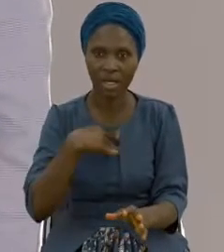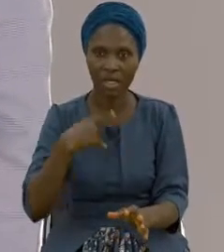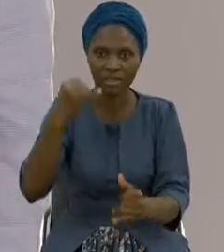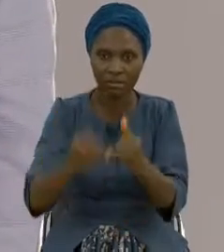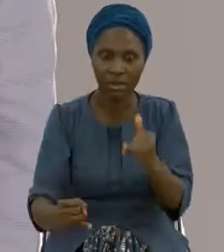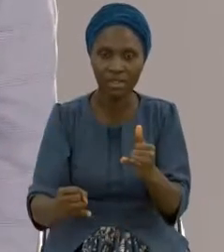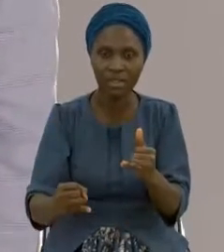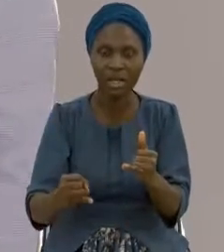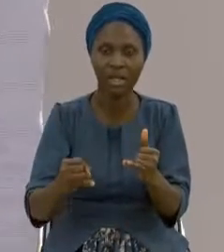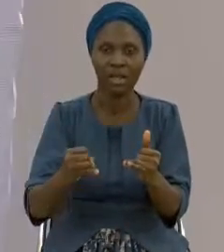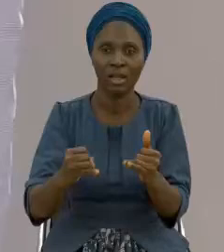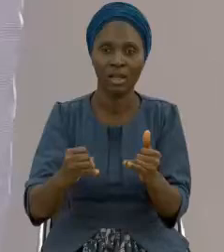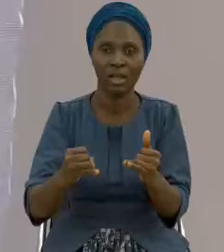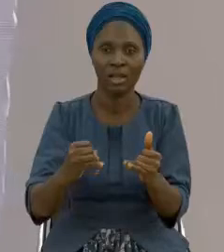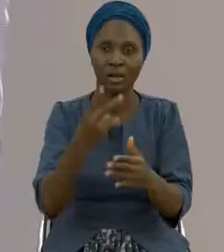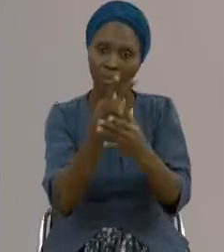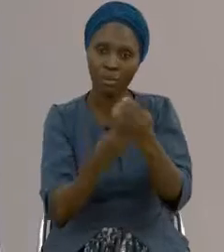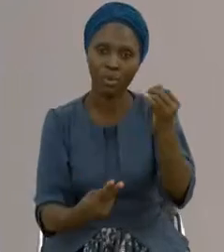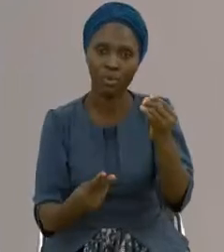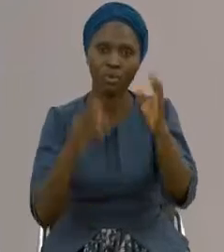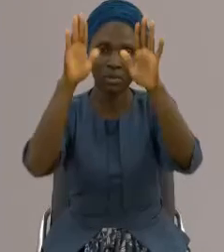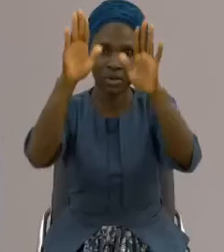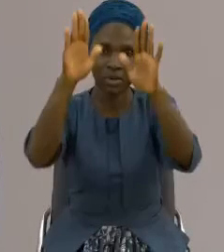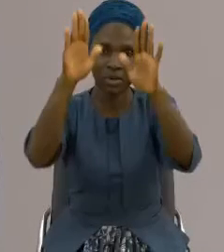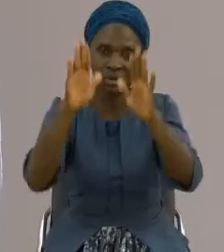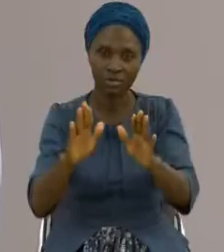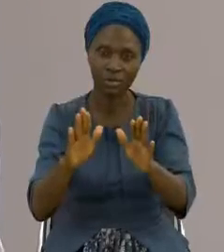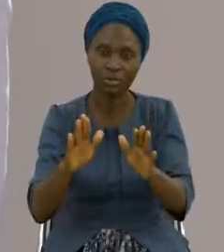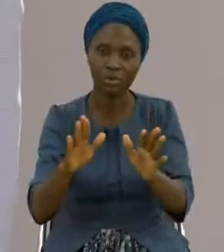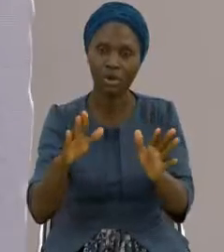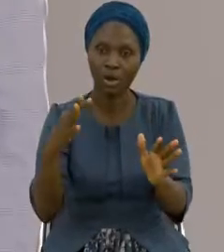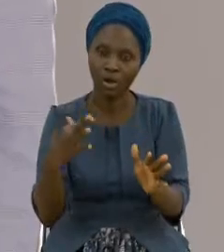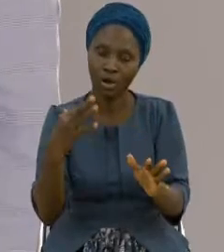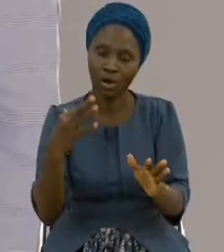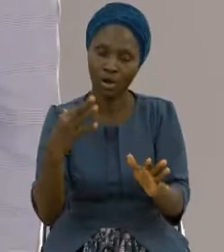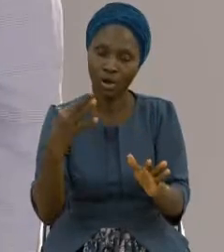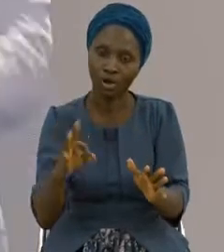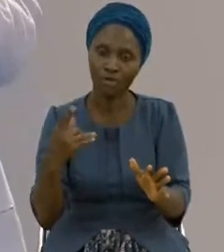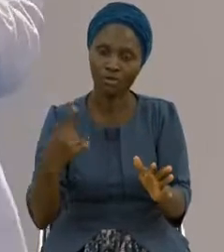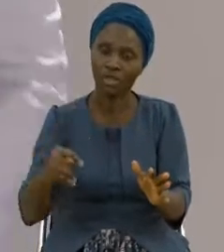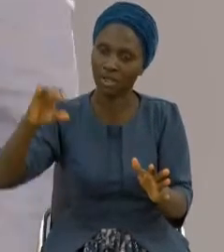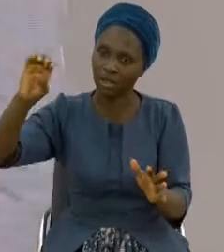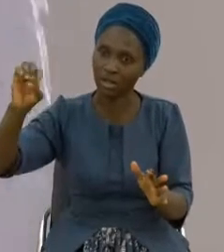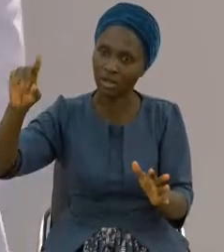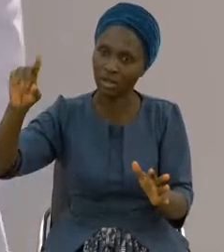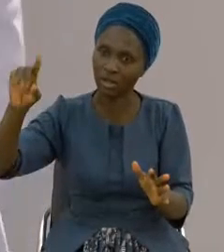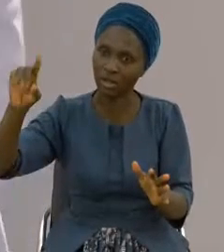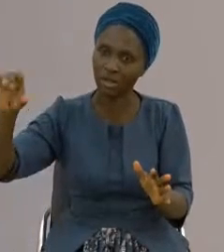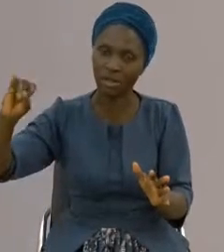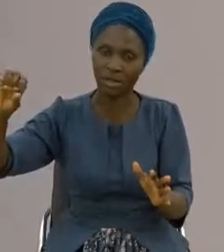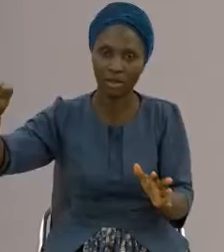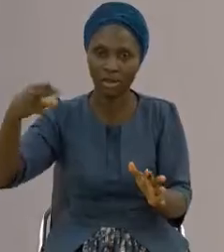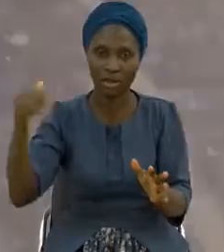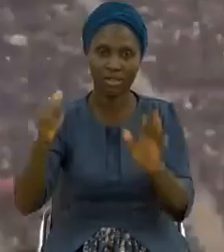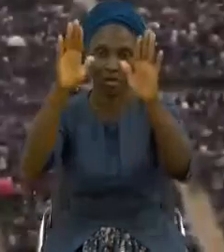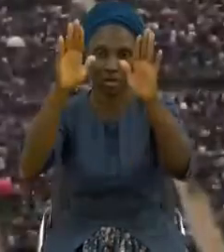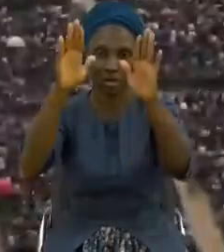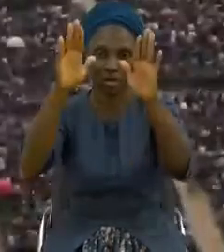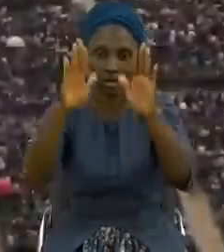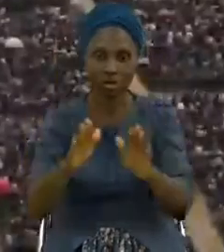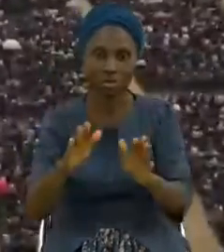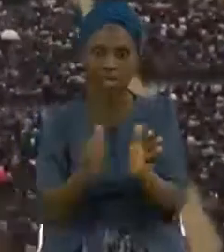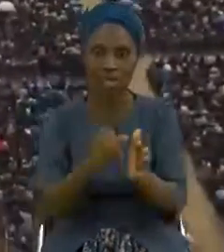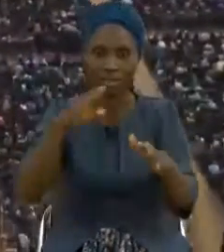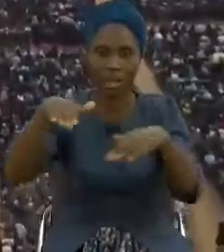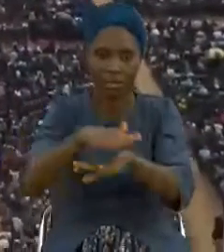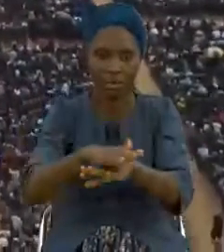of Elisha's miracle on or above that of Elijah. That thing happened, that